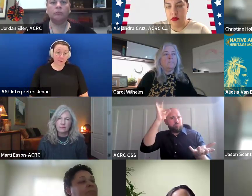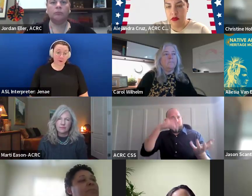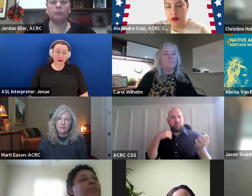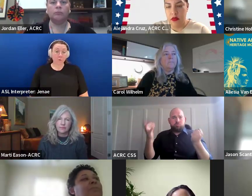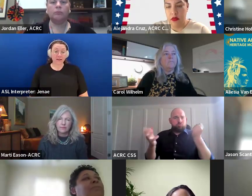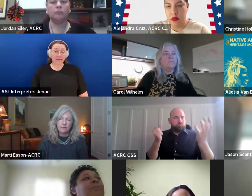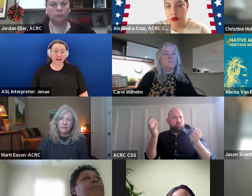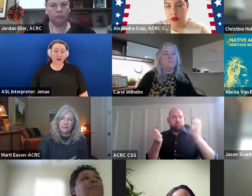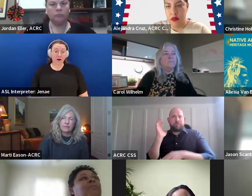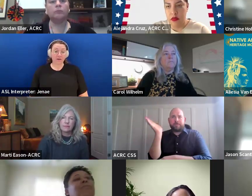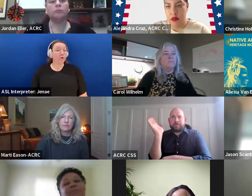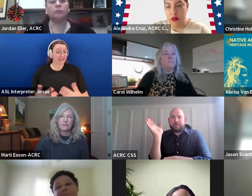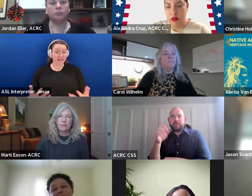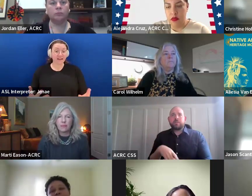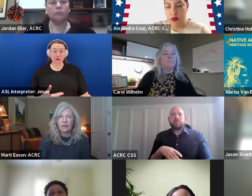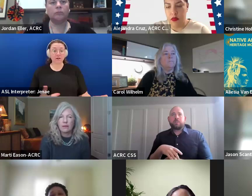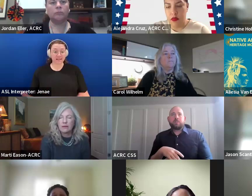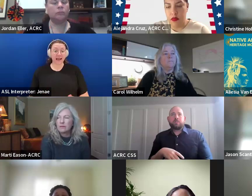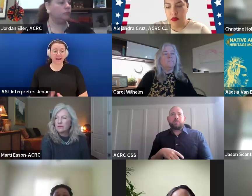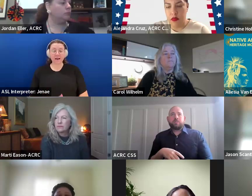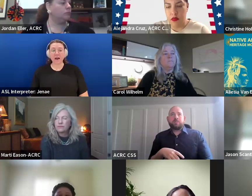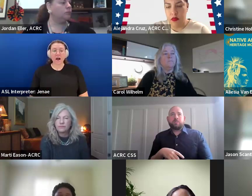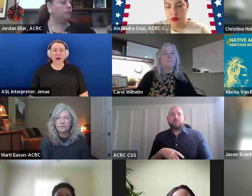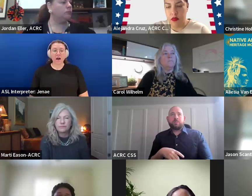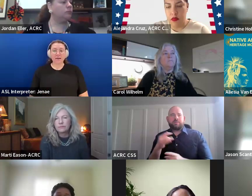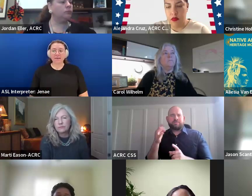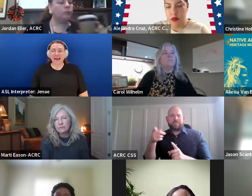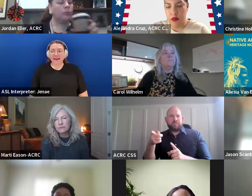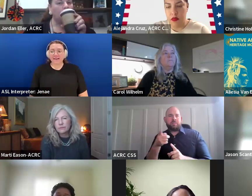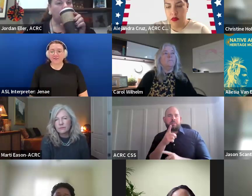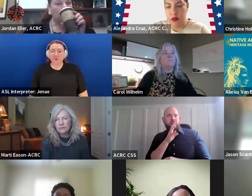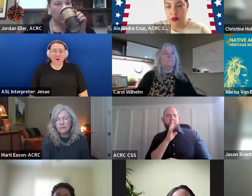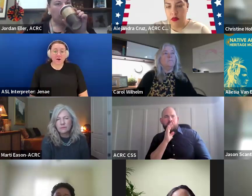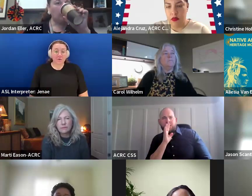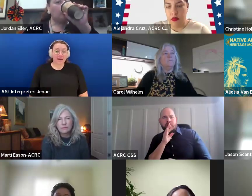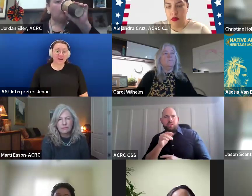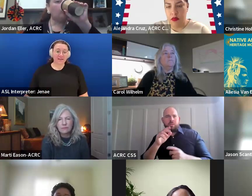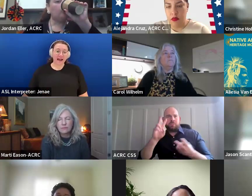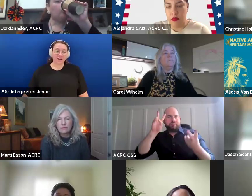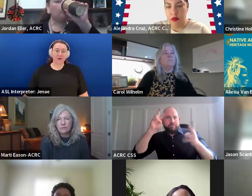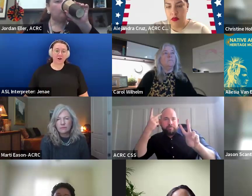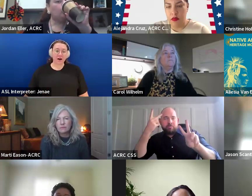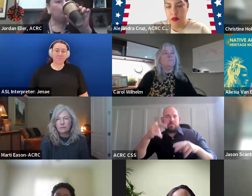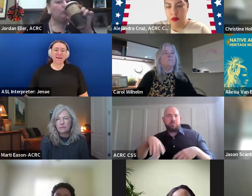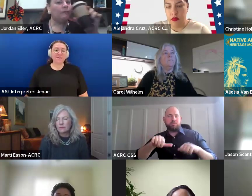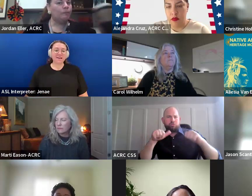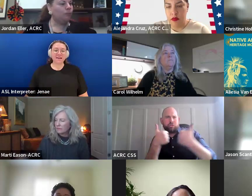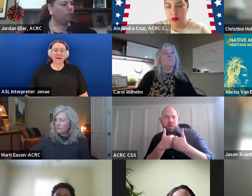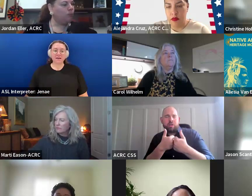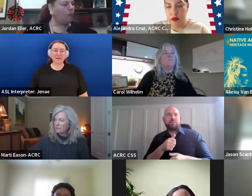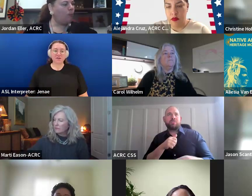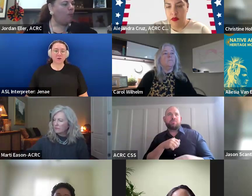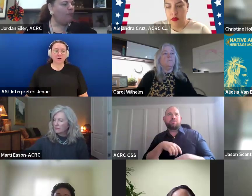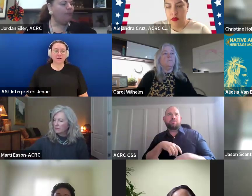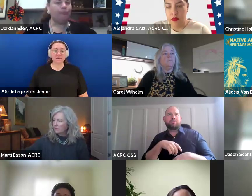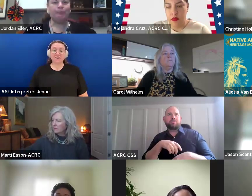the interpreter and what they are voicing or saying, they don't know if it's accurate or not. Maybe